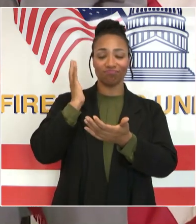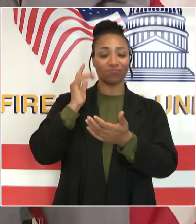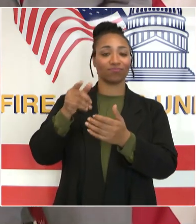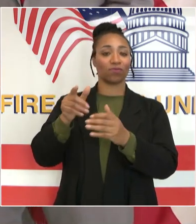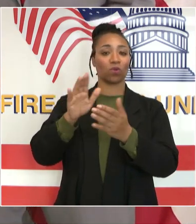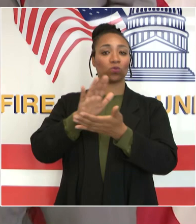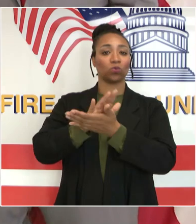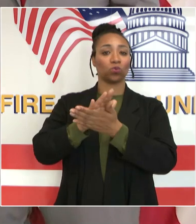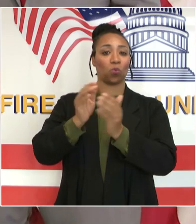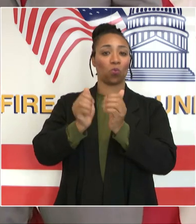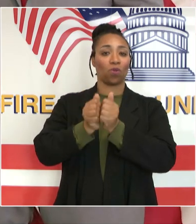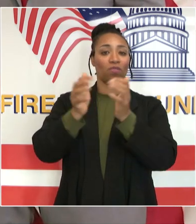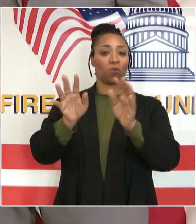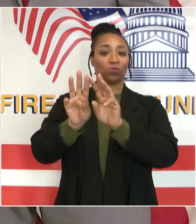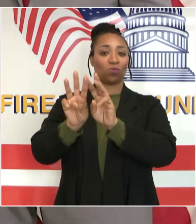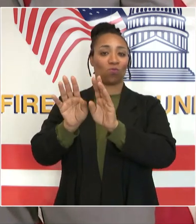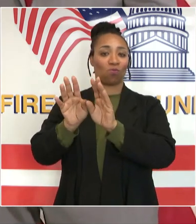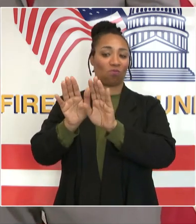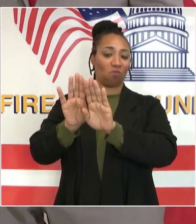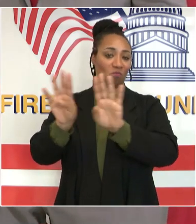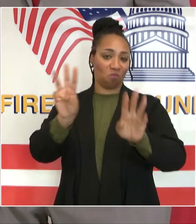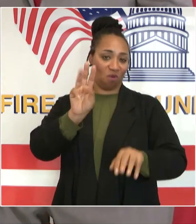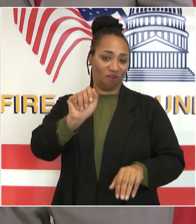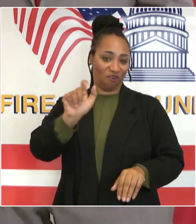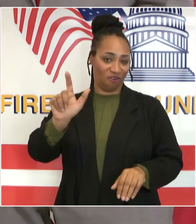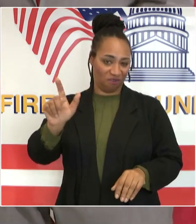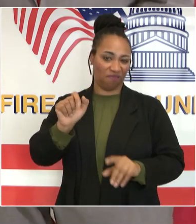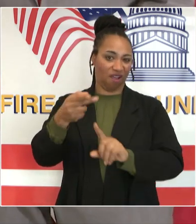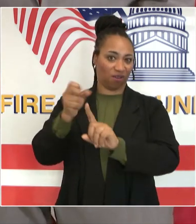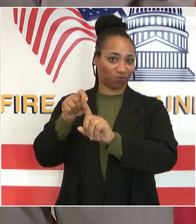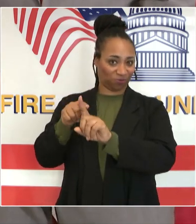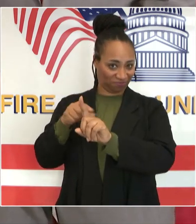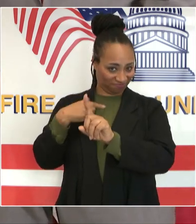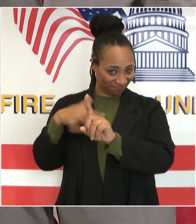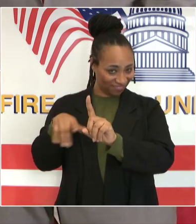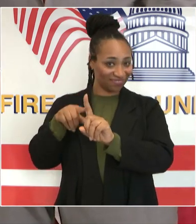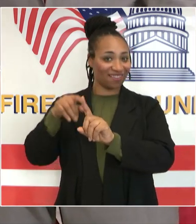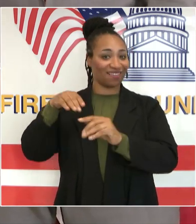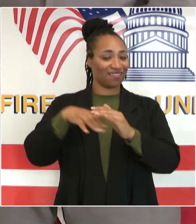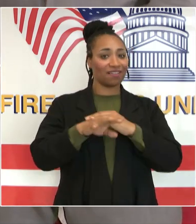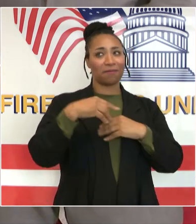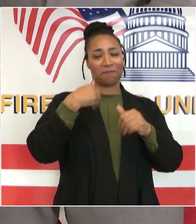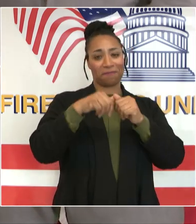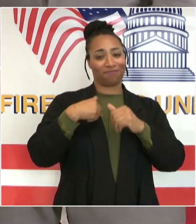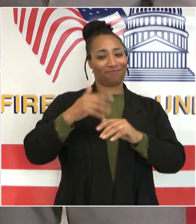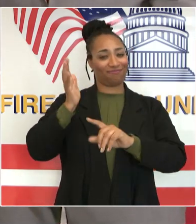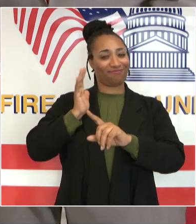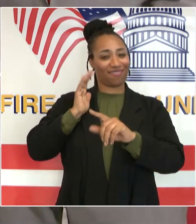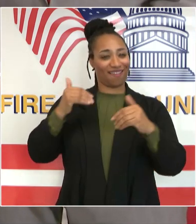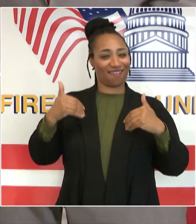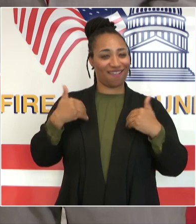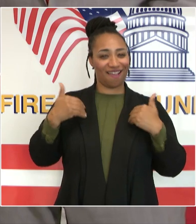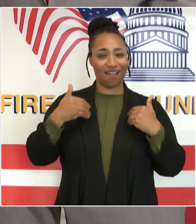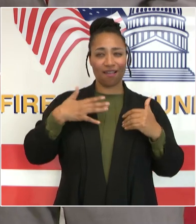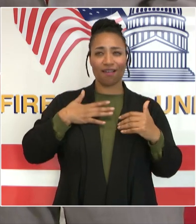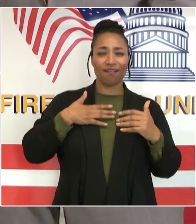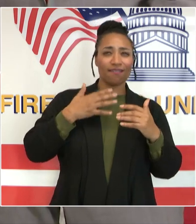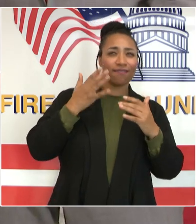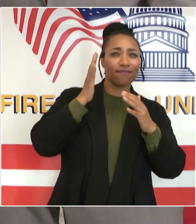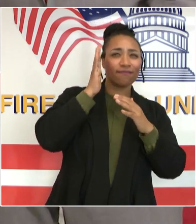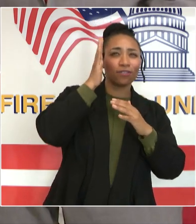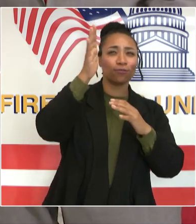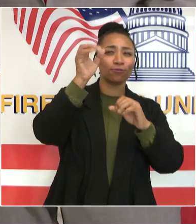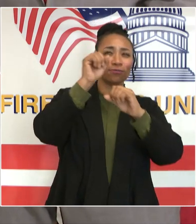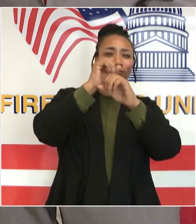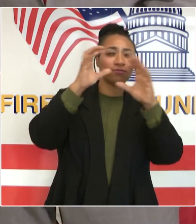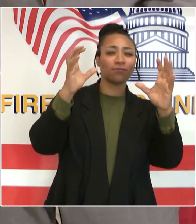community. From a young age, I knew I wanted a career that would allow me to give back. I realized that